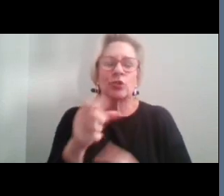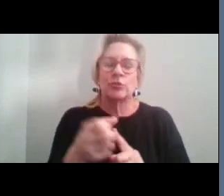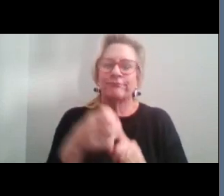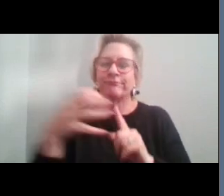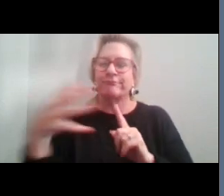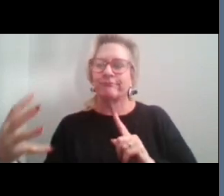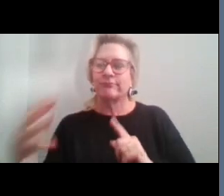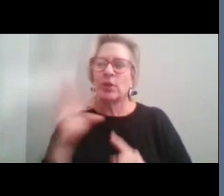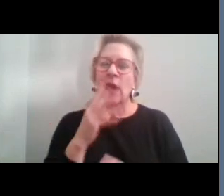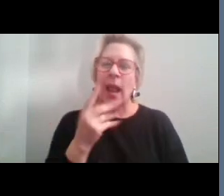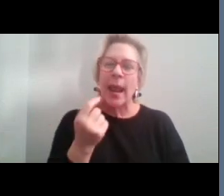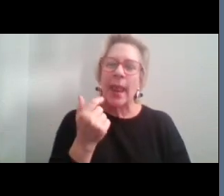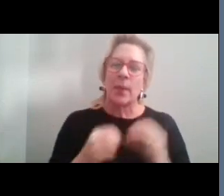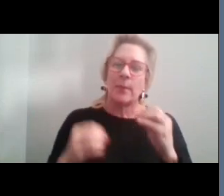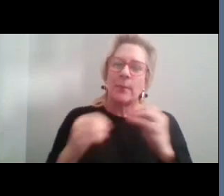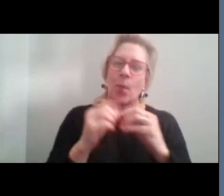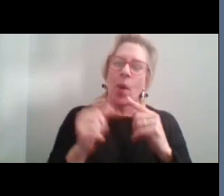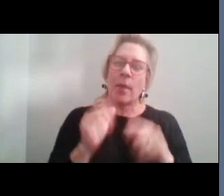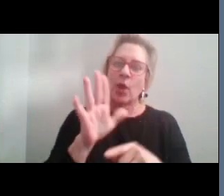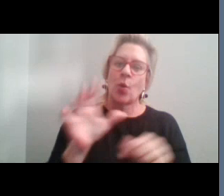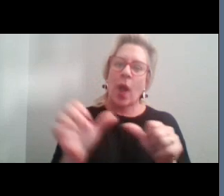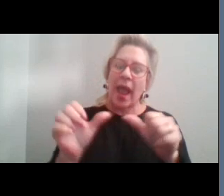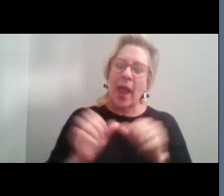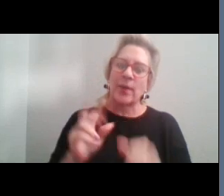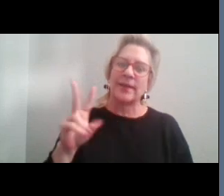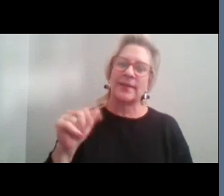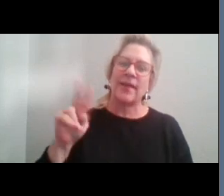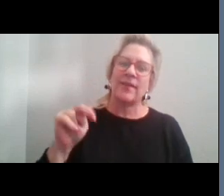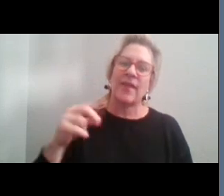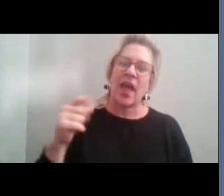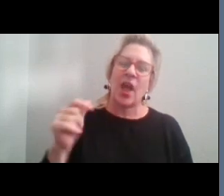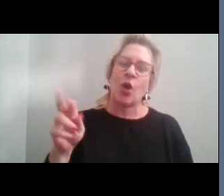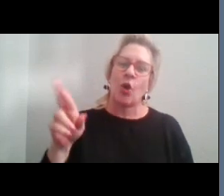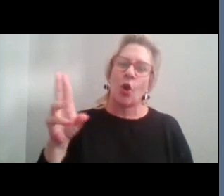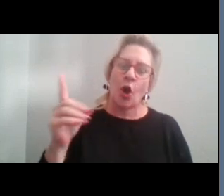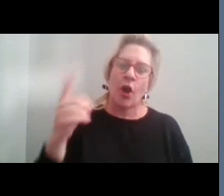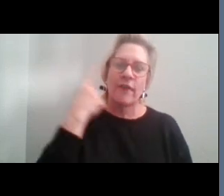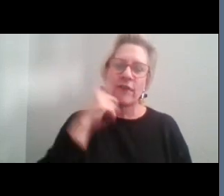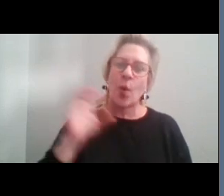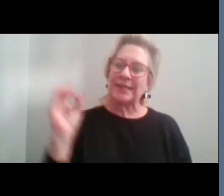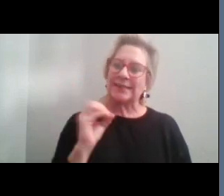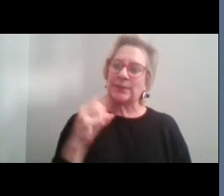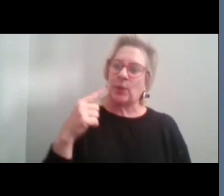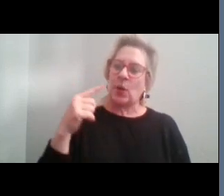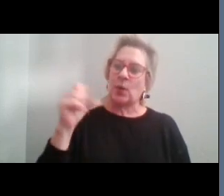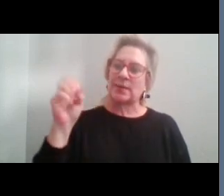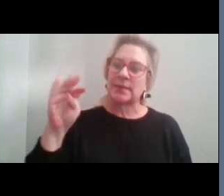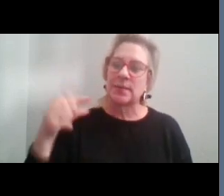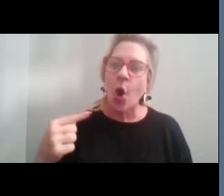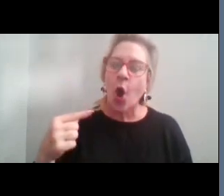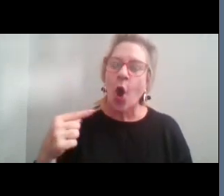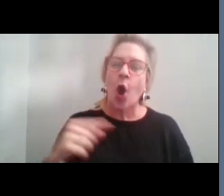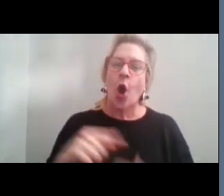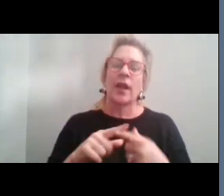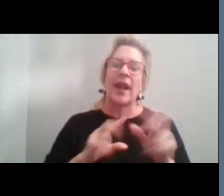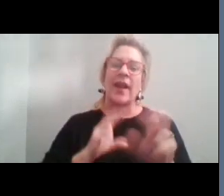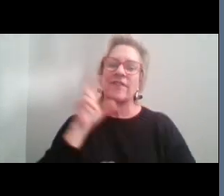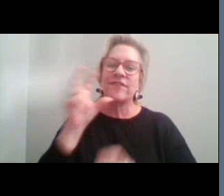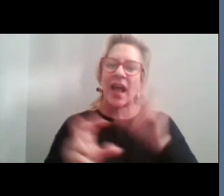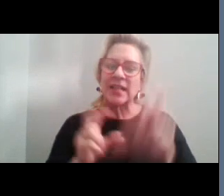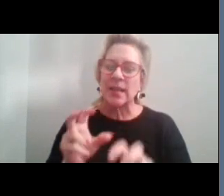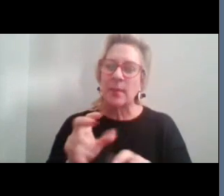how your area is the vanguard for a lot of the zero emission and other hydrogen investments, because that's